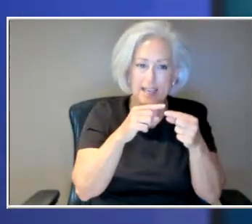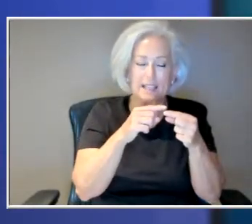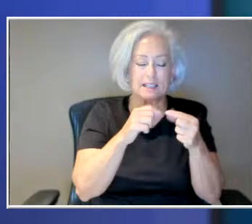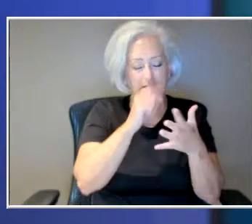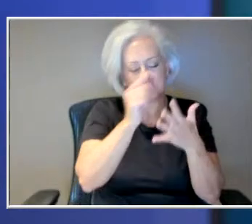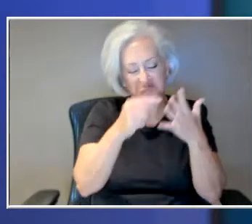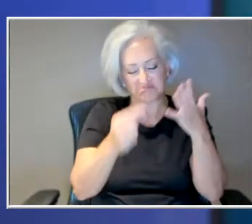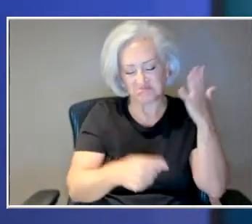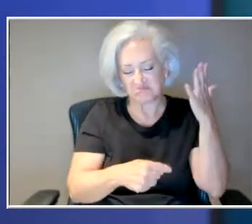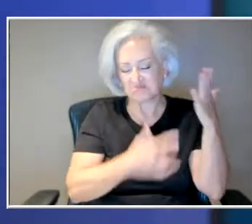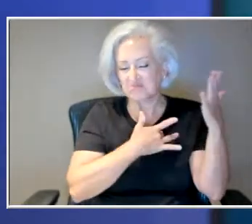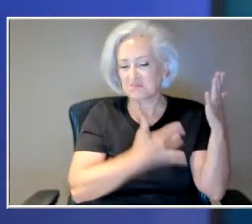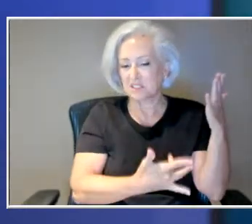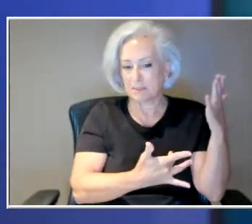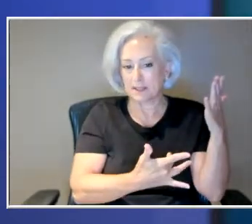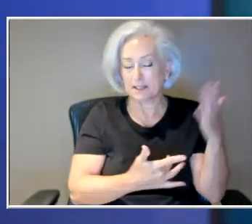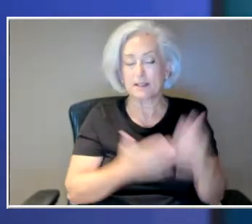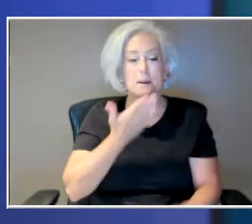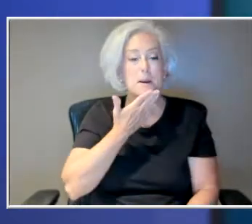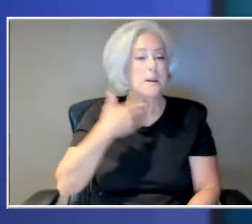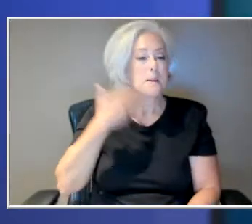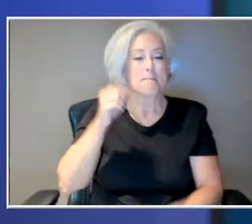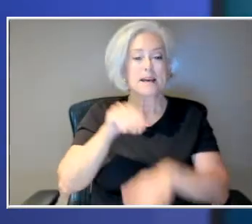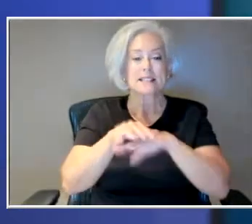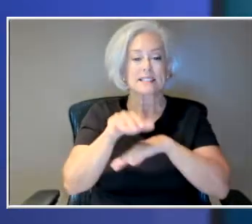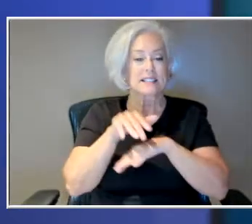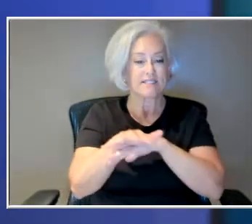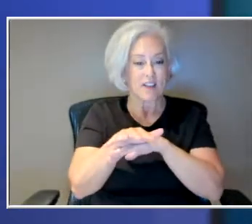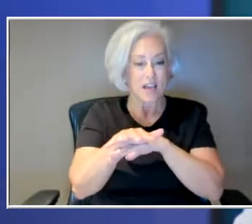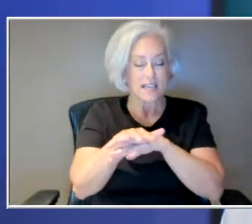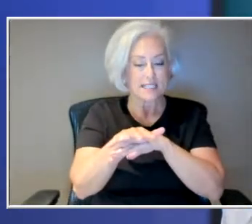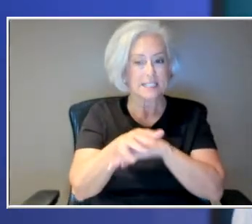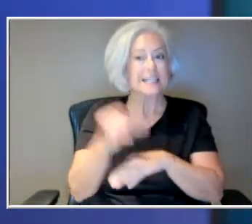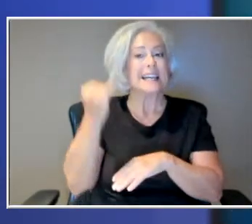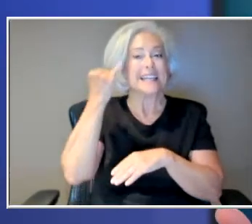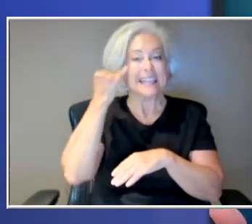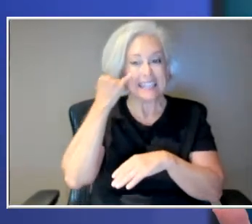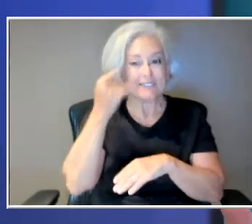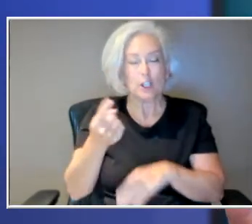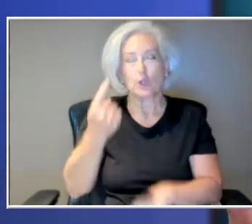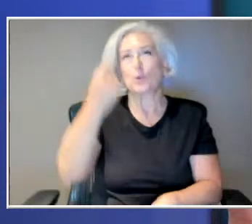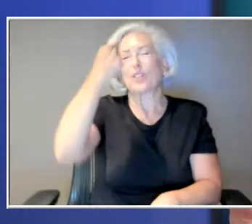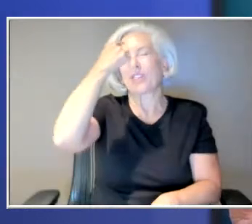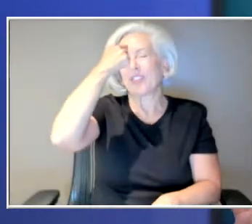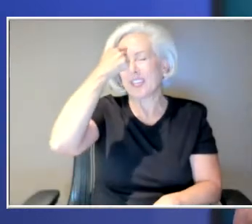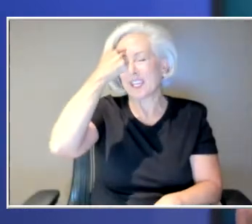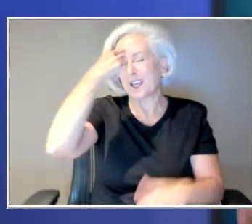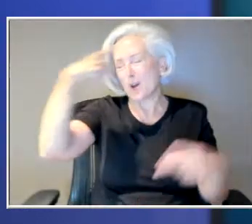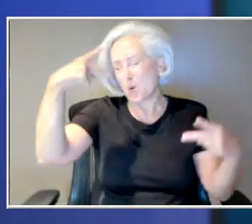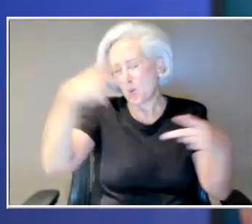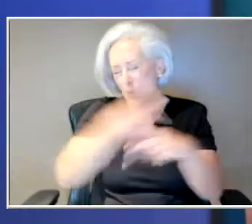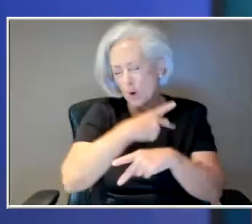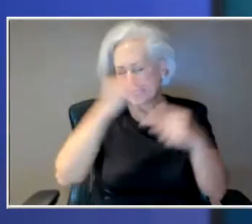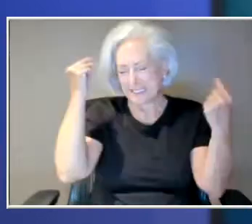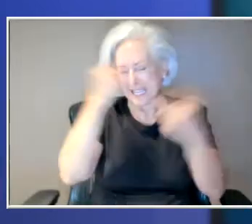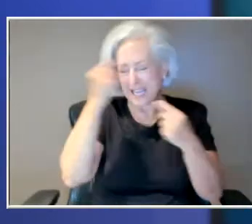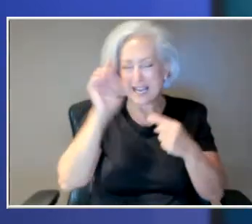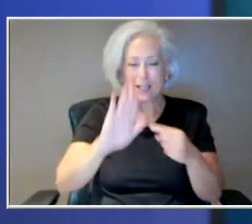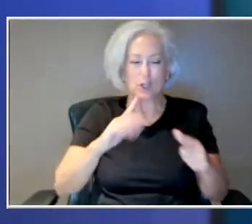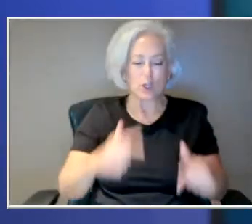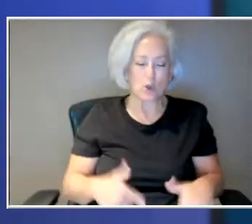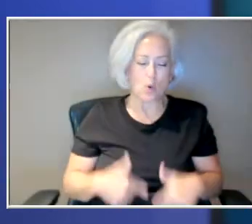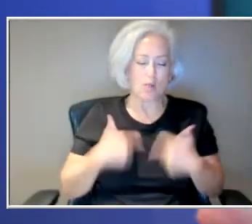My best advice is, if you feel that you've had the worst headache in your life, it's sick to your